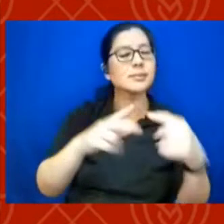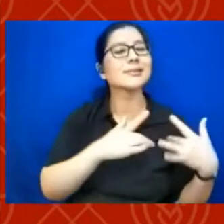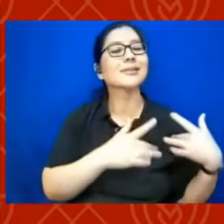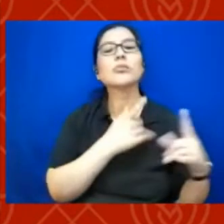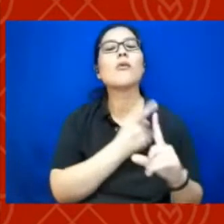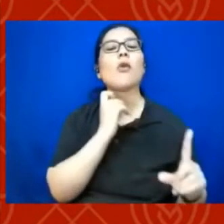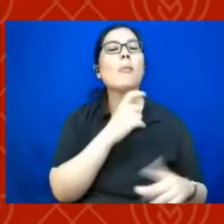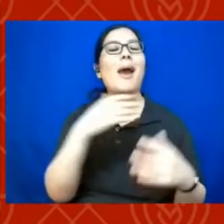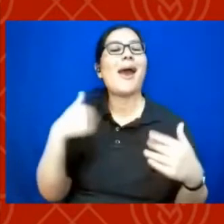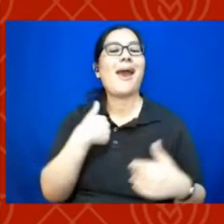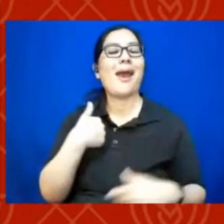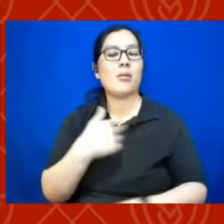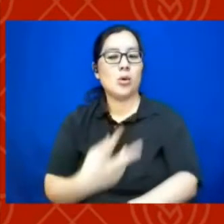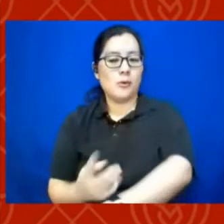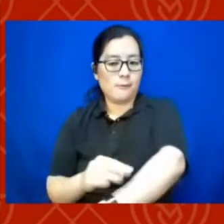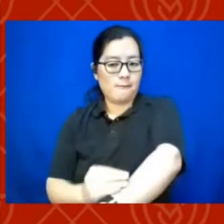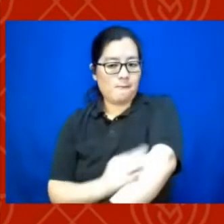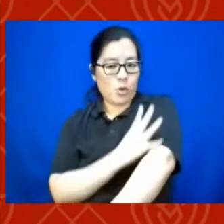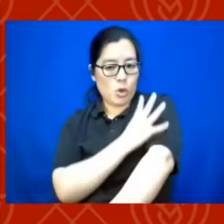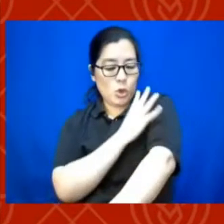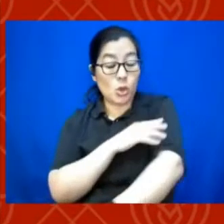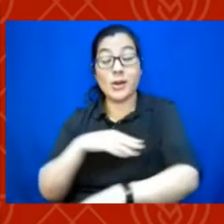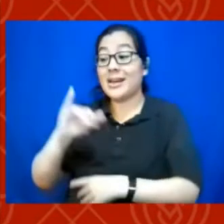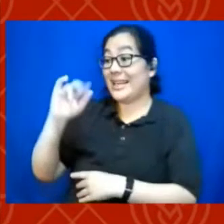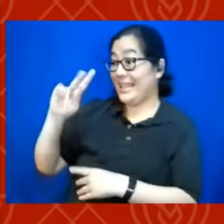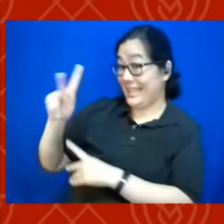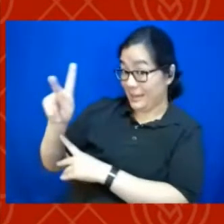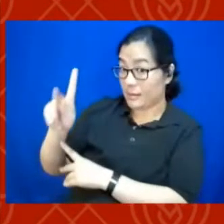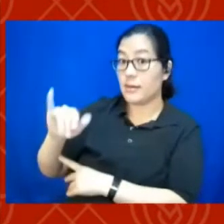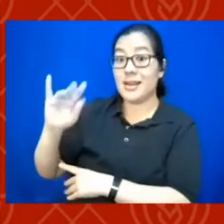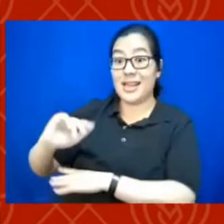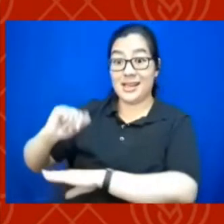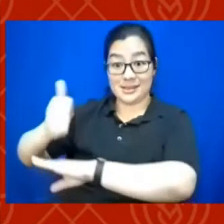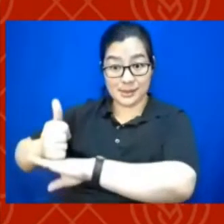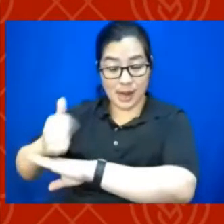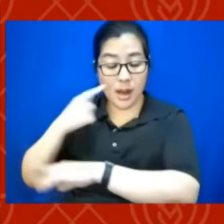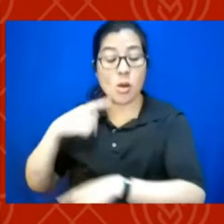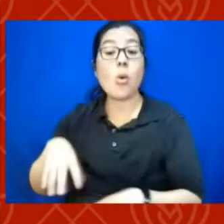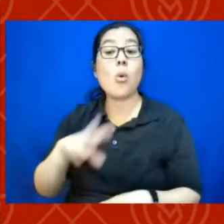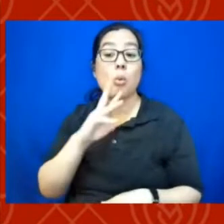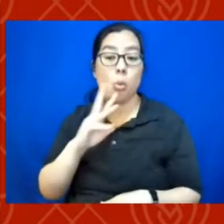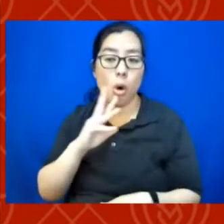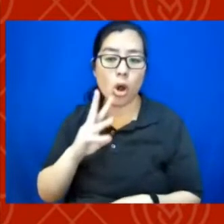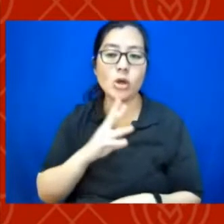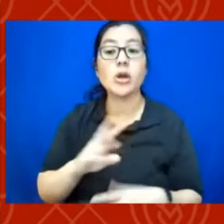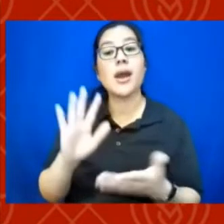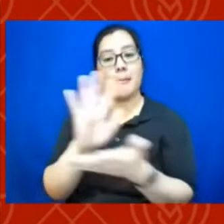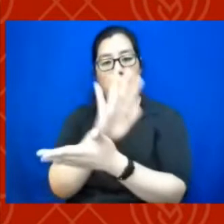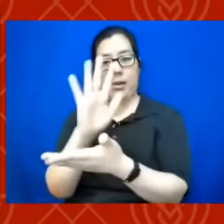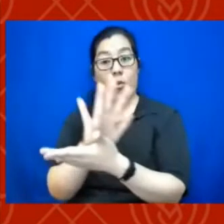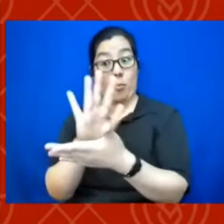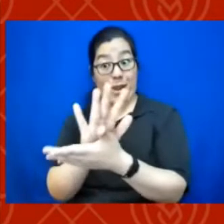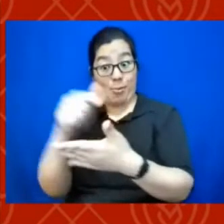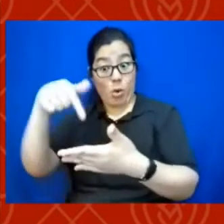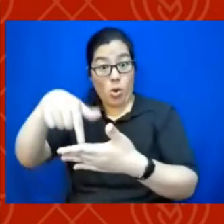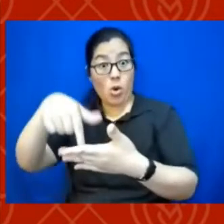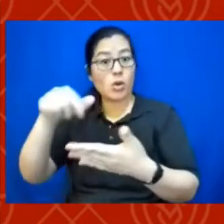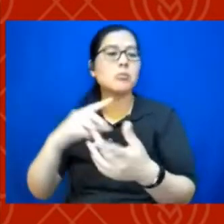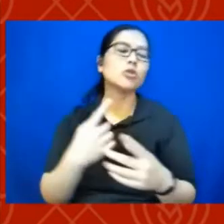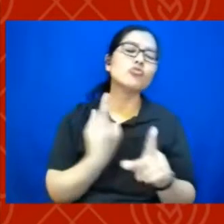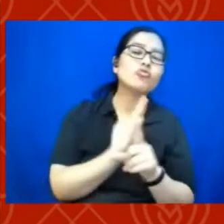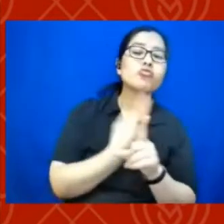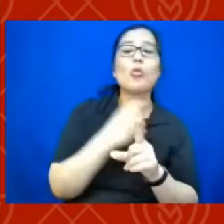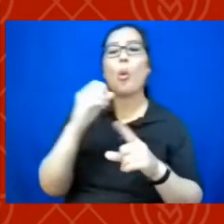an ink stick, an ink slab, water, and rice paper, which you can use tracing or regular. And then optionally, you can have